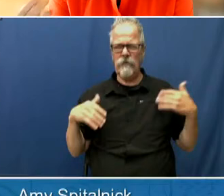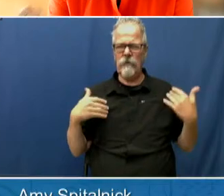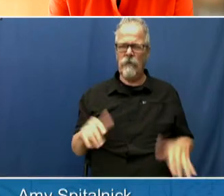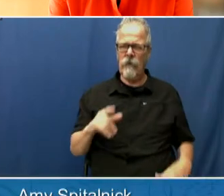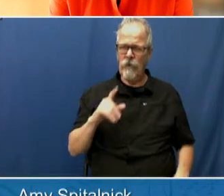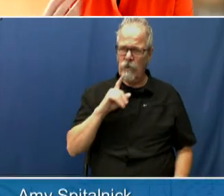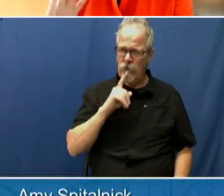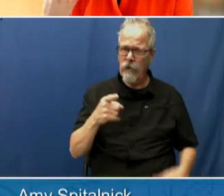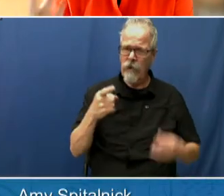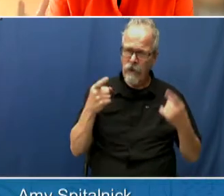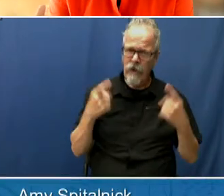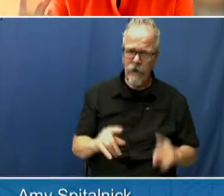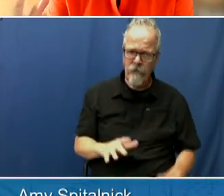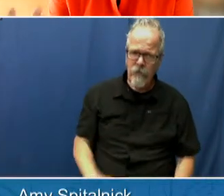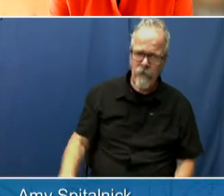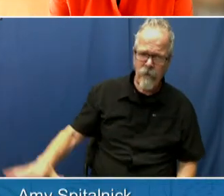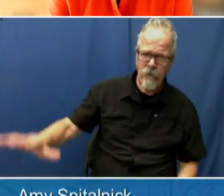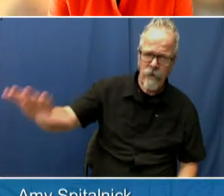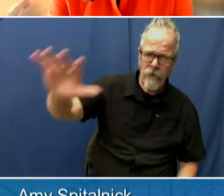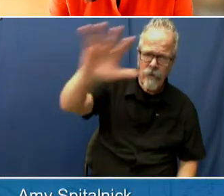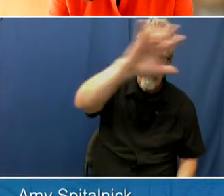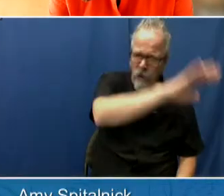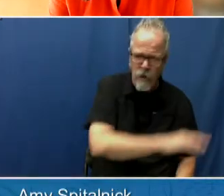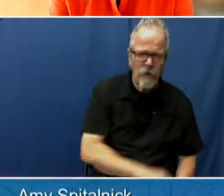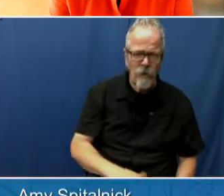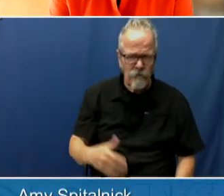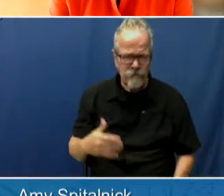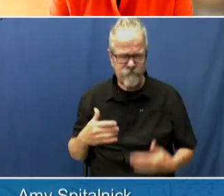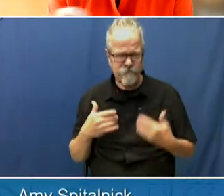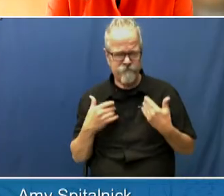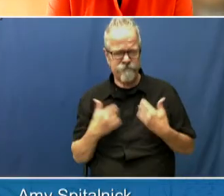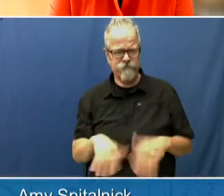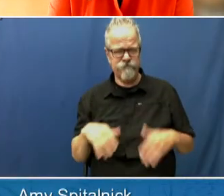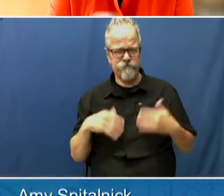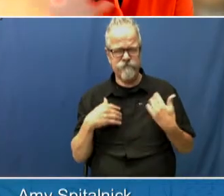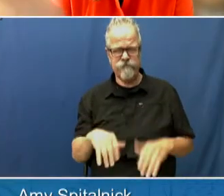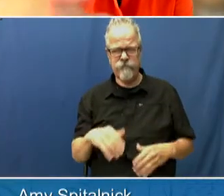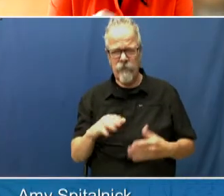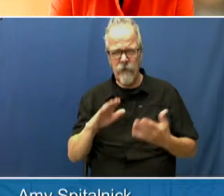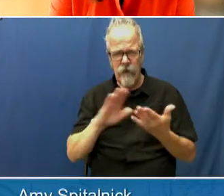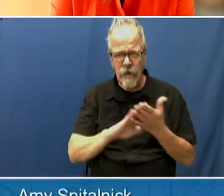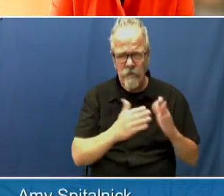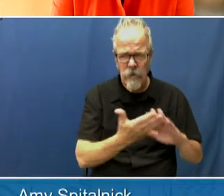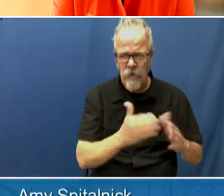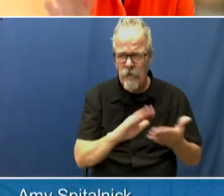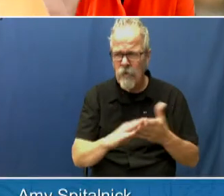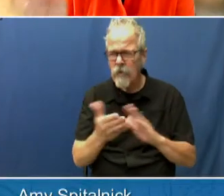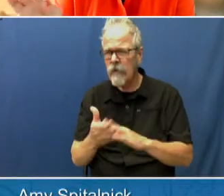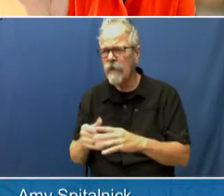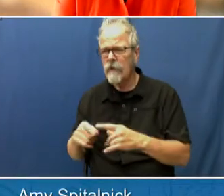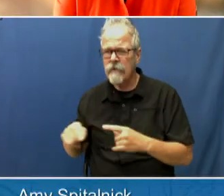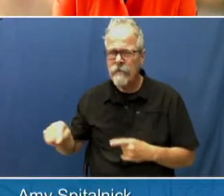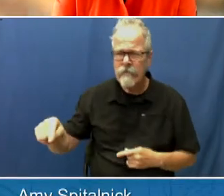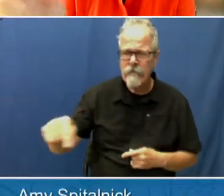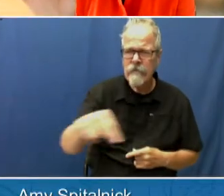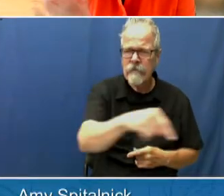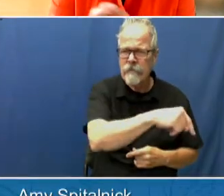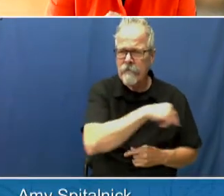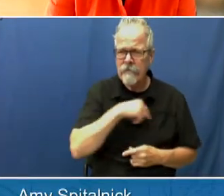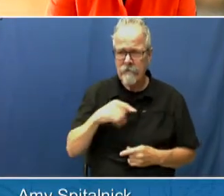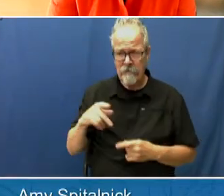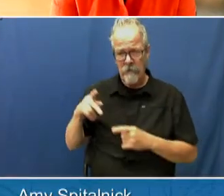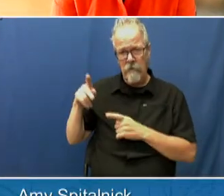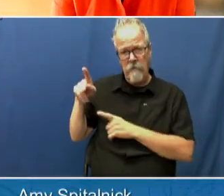seeing manifest in a variety of ways in communities across this country. Now, that doesn't mean that Portland isn't targeted for a specific